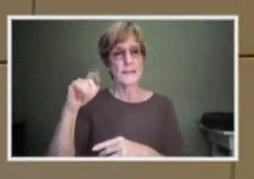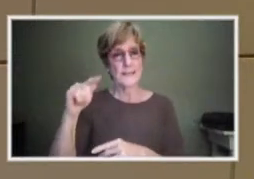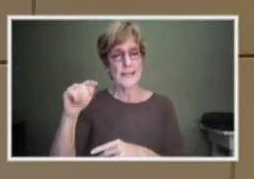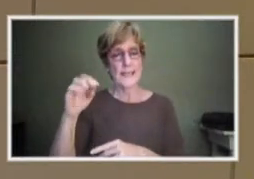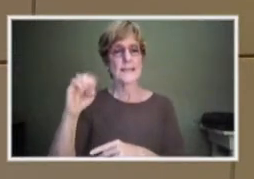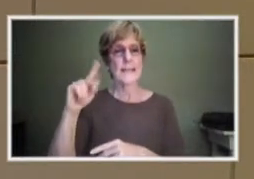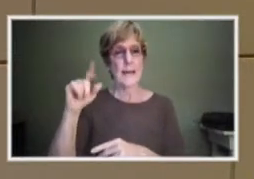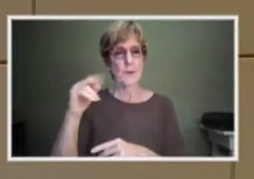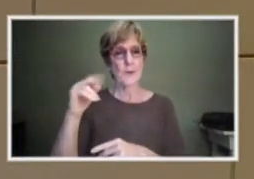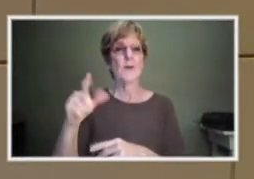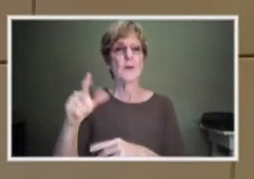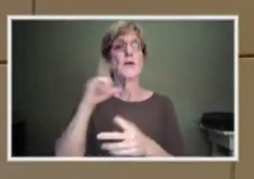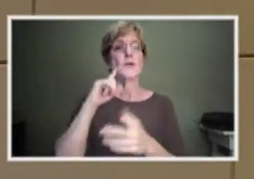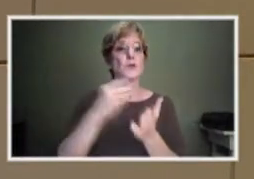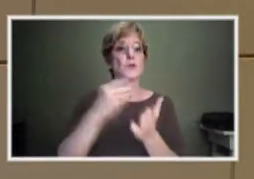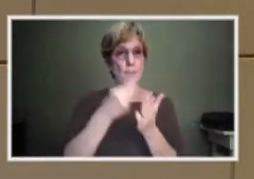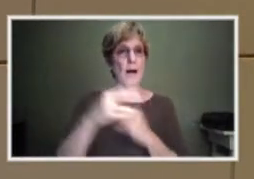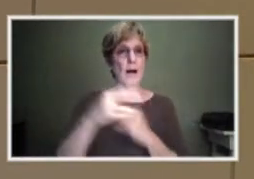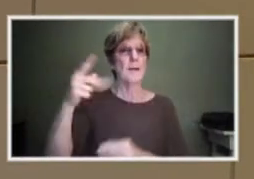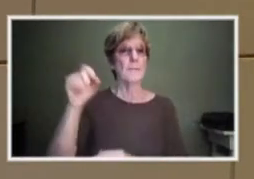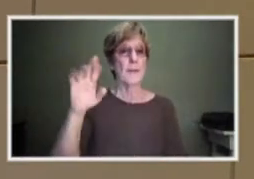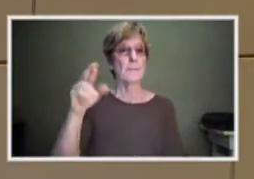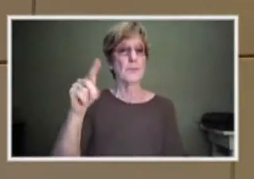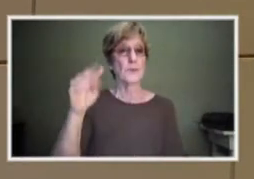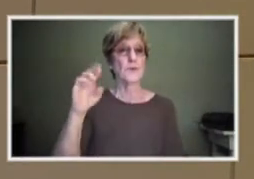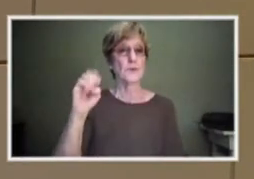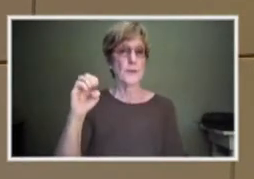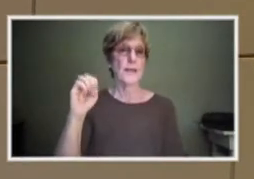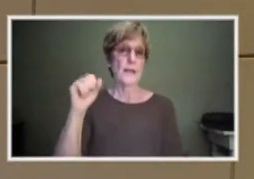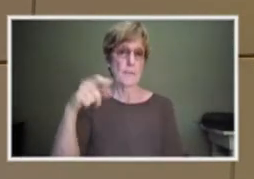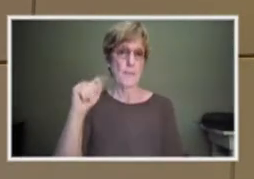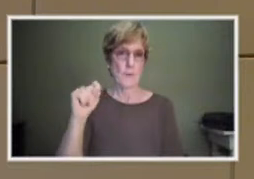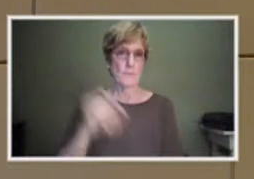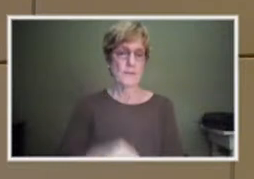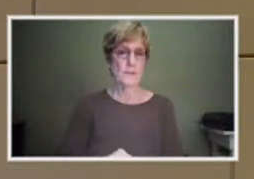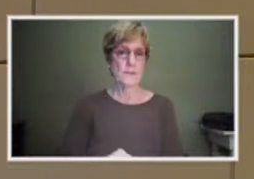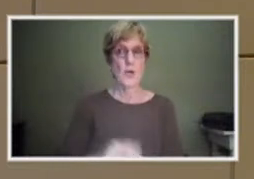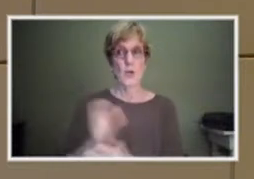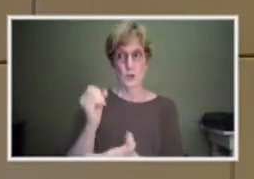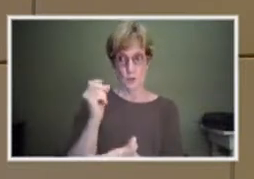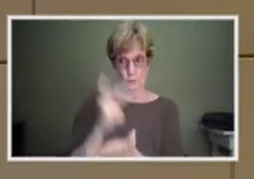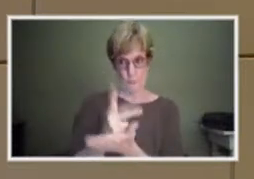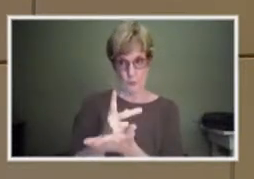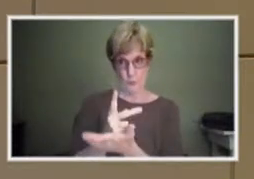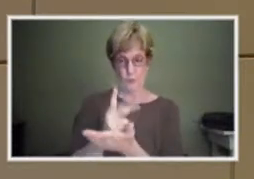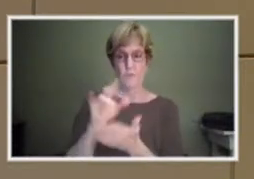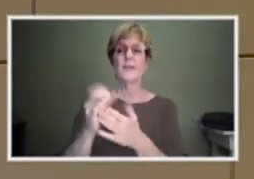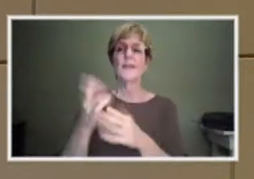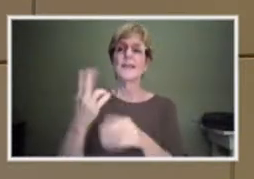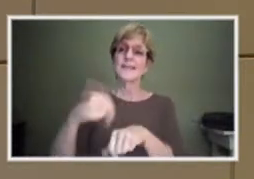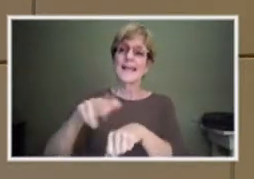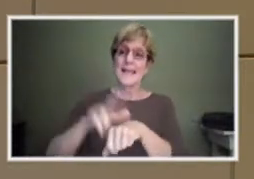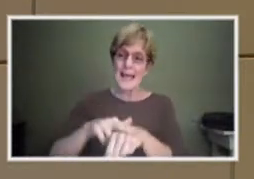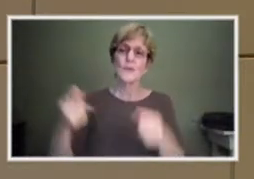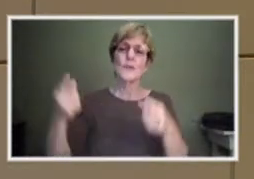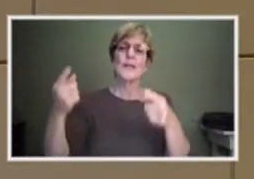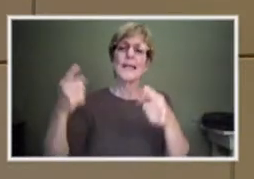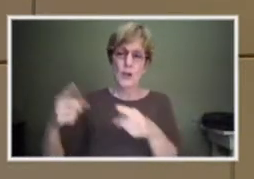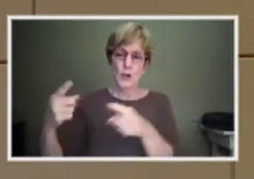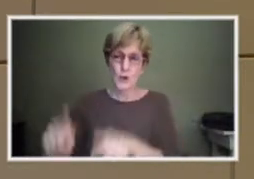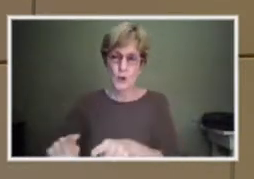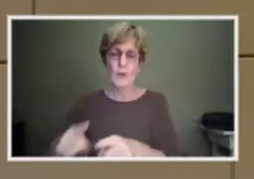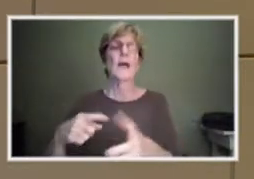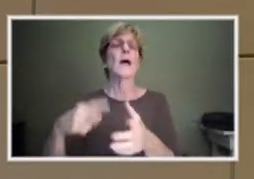and rehab of Pepper Tree Apartments. B, to approve a naturally occurring affordable housing rental subsidy